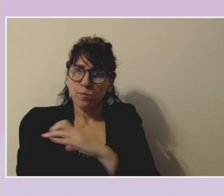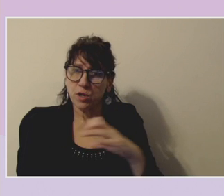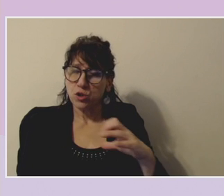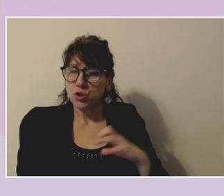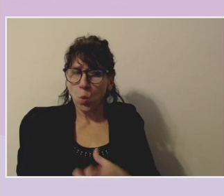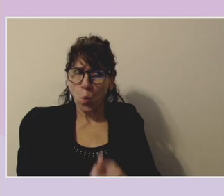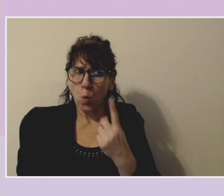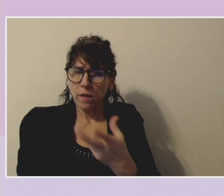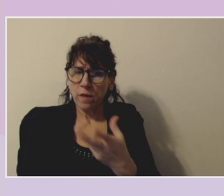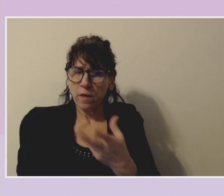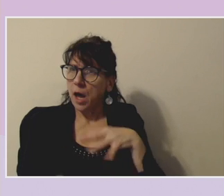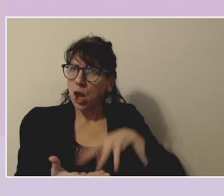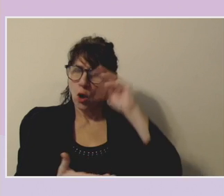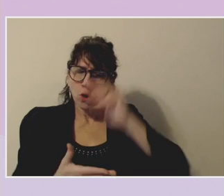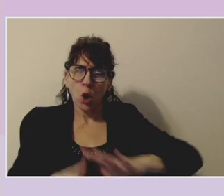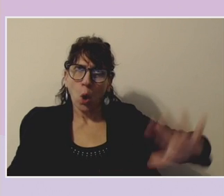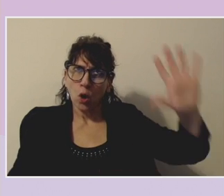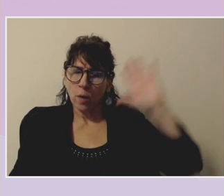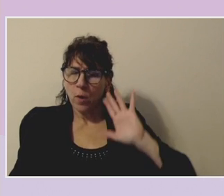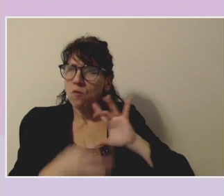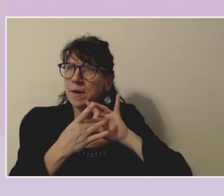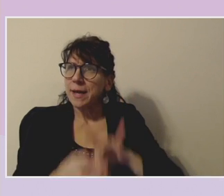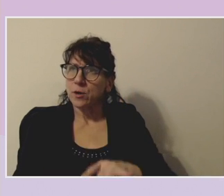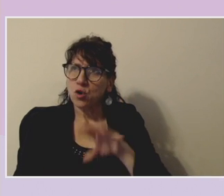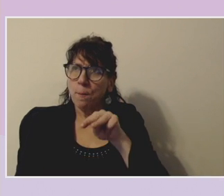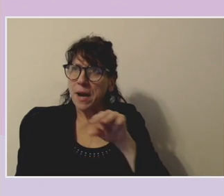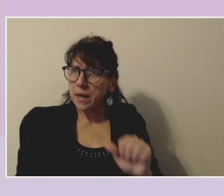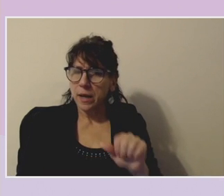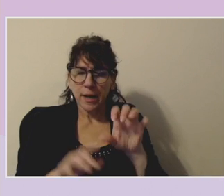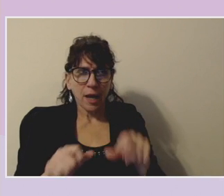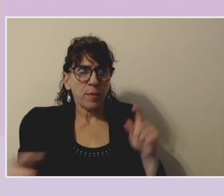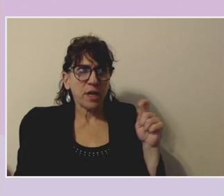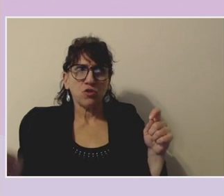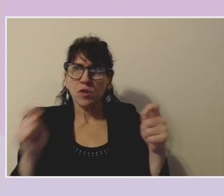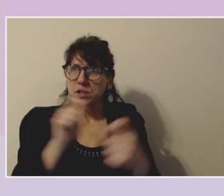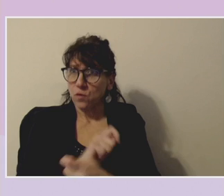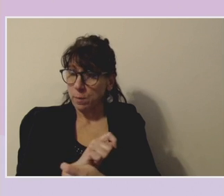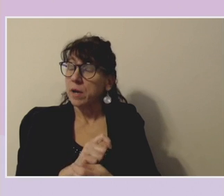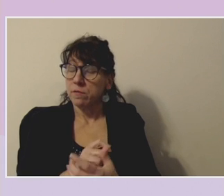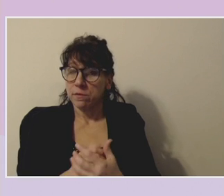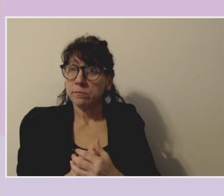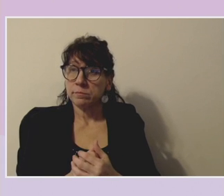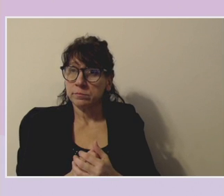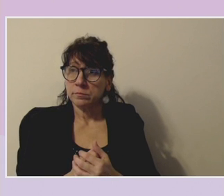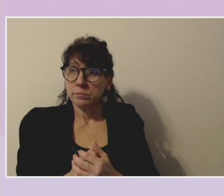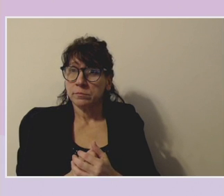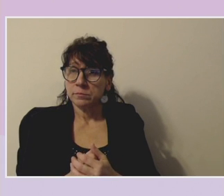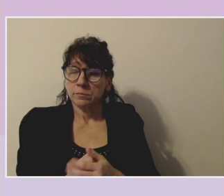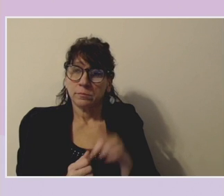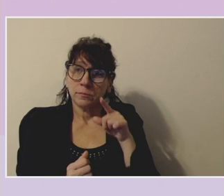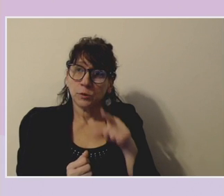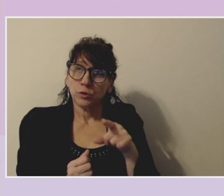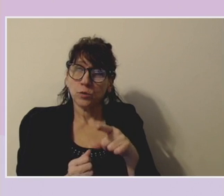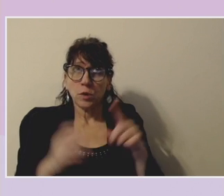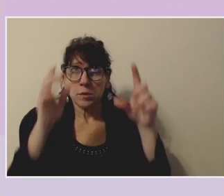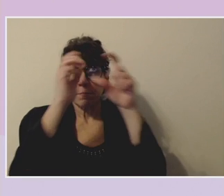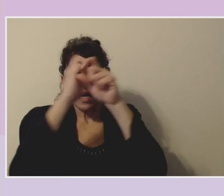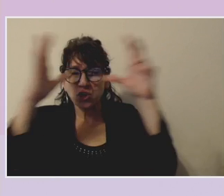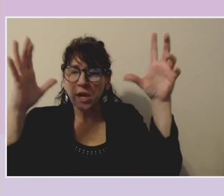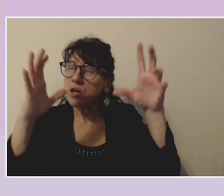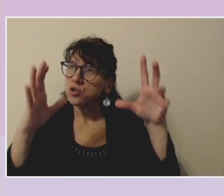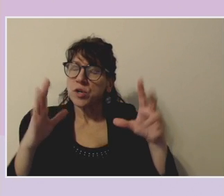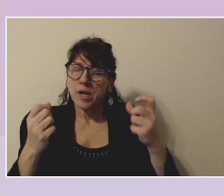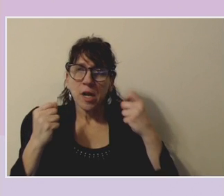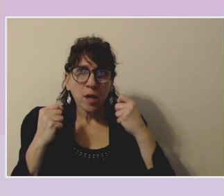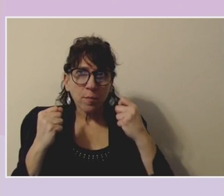time ago about Medicaid is it can be so transformative. And your imagination, in many